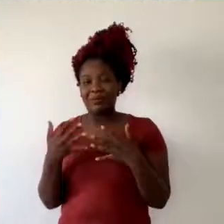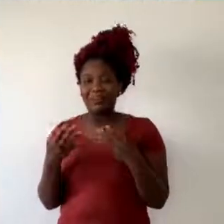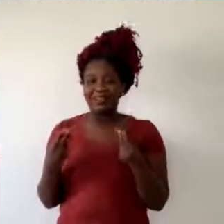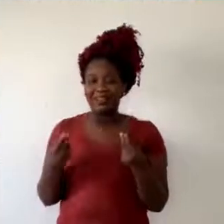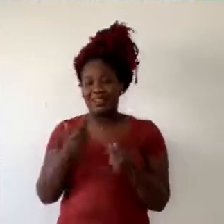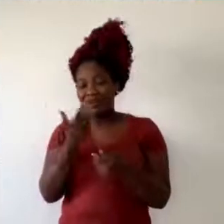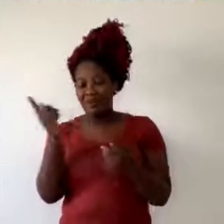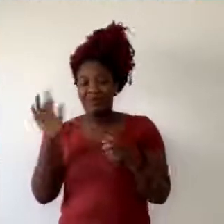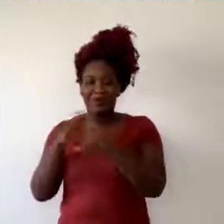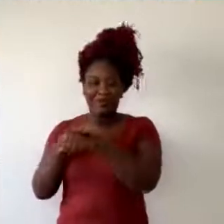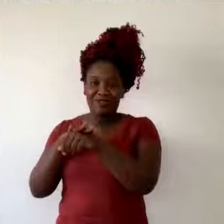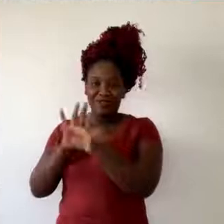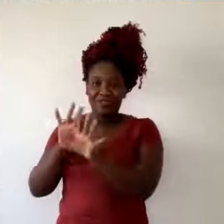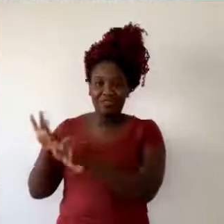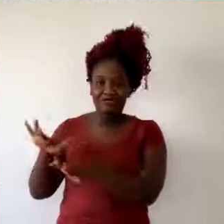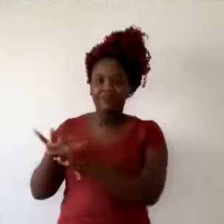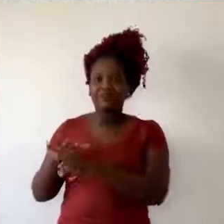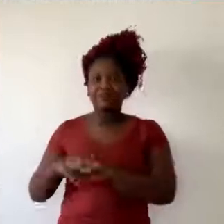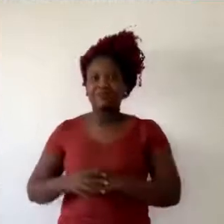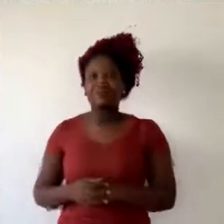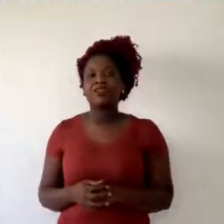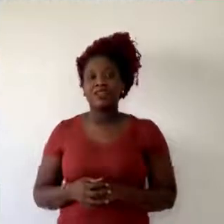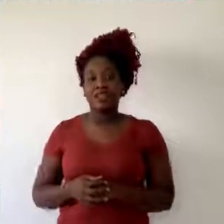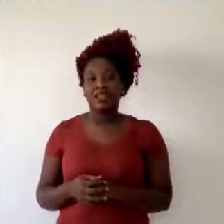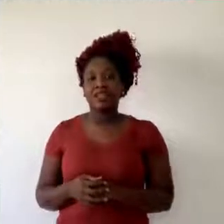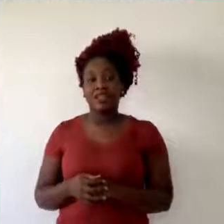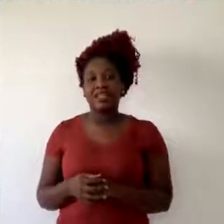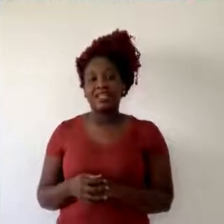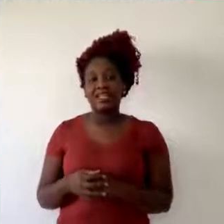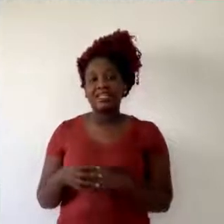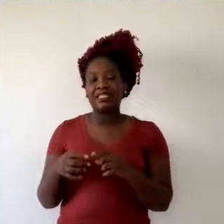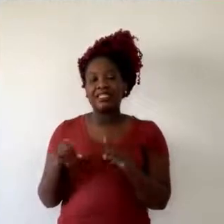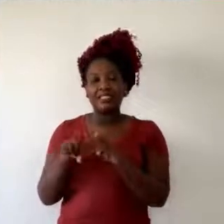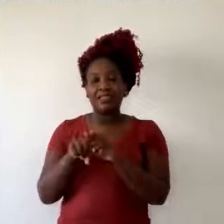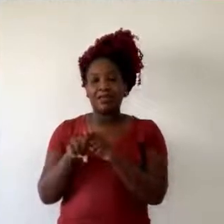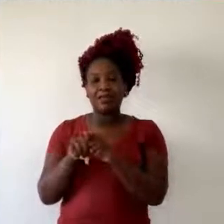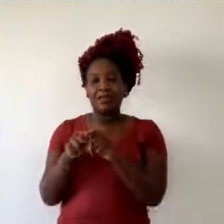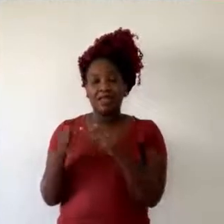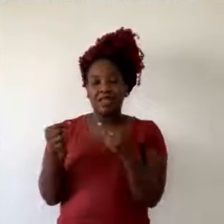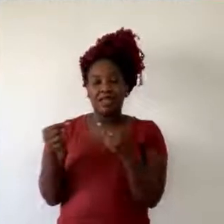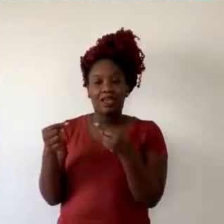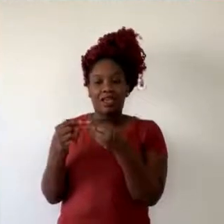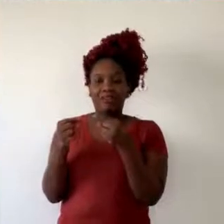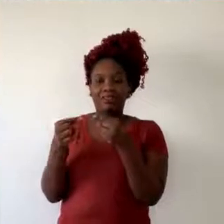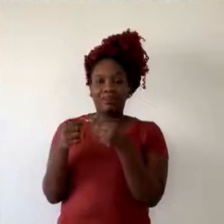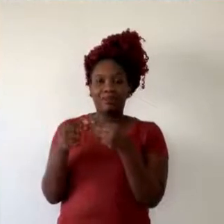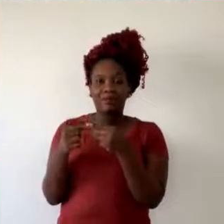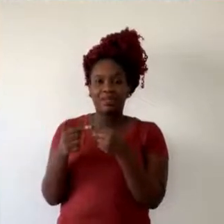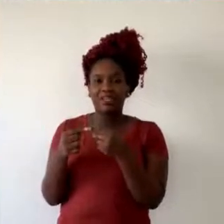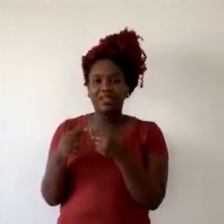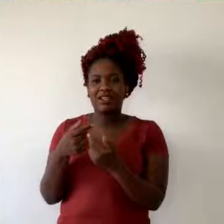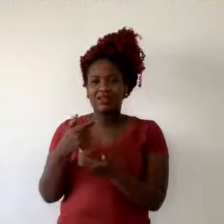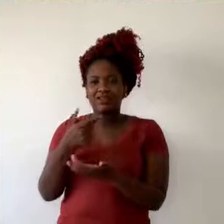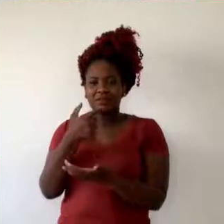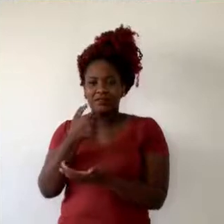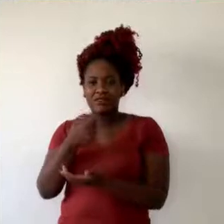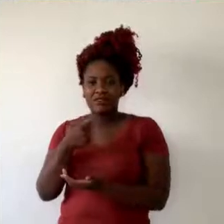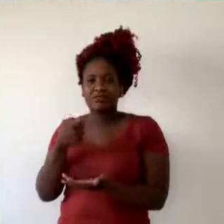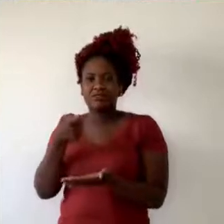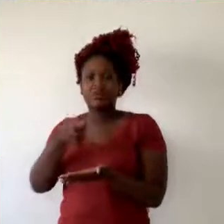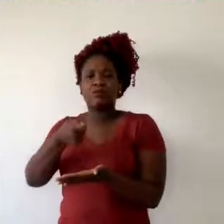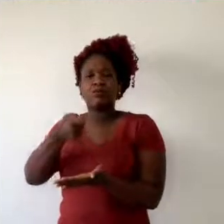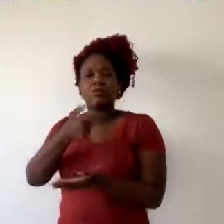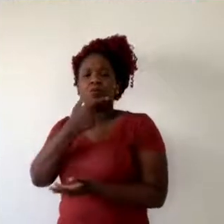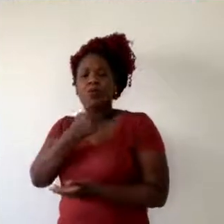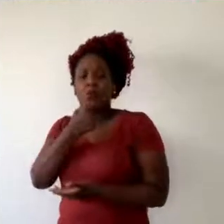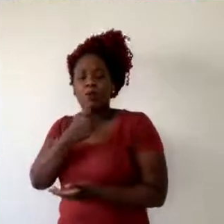and there's been another conversation that is also interspersed or informed by patriarchy